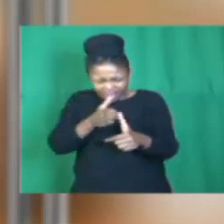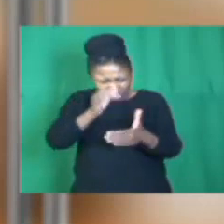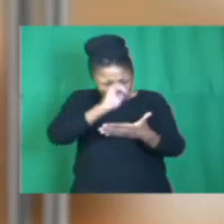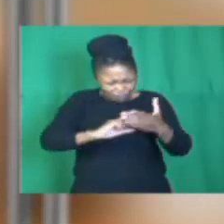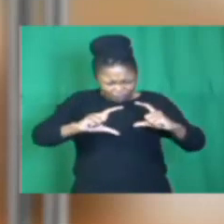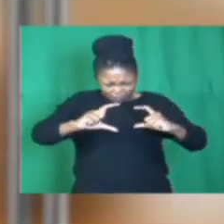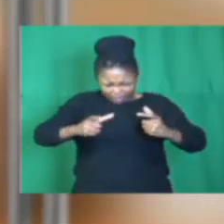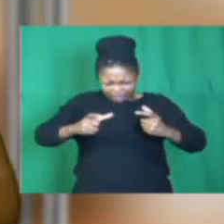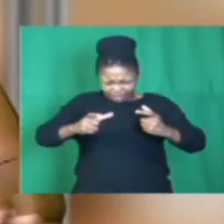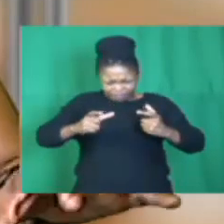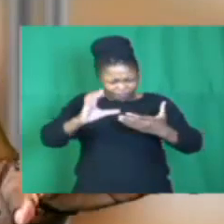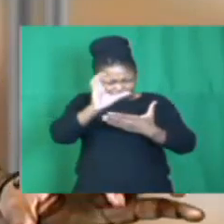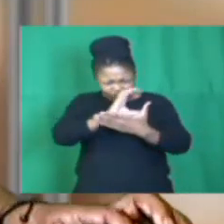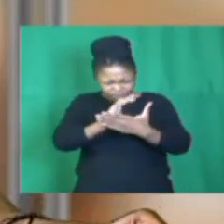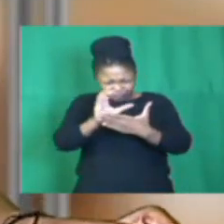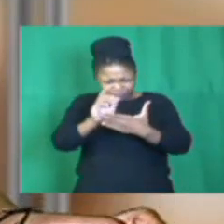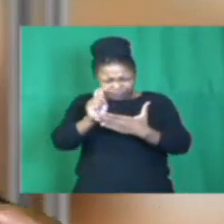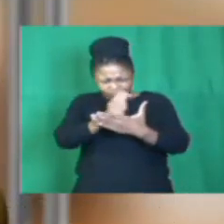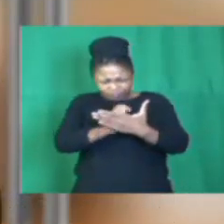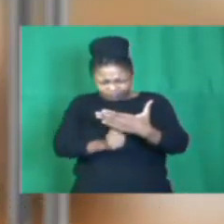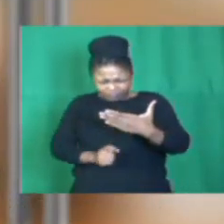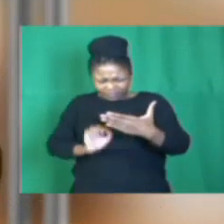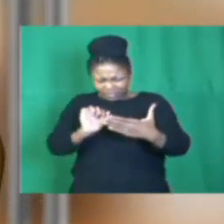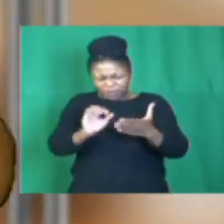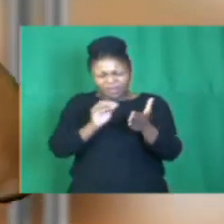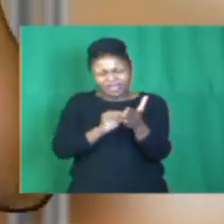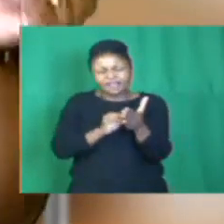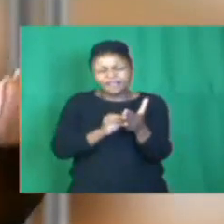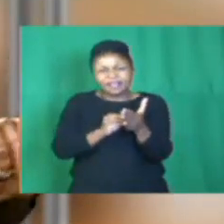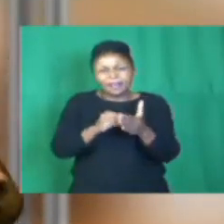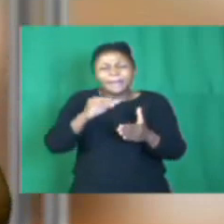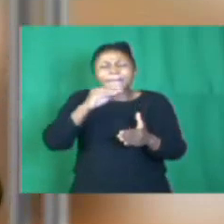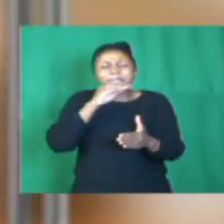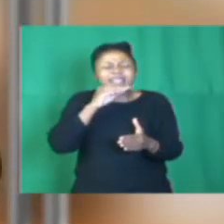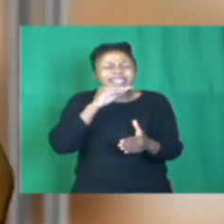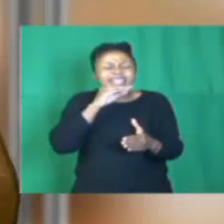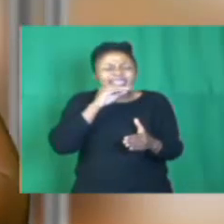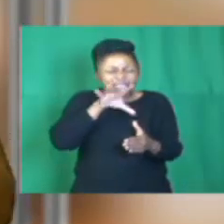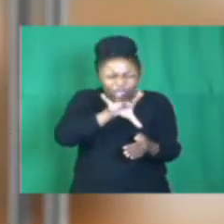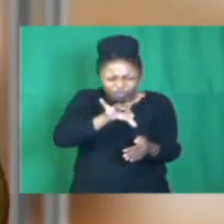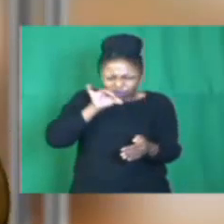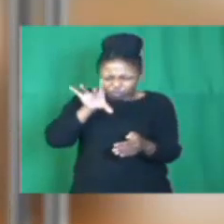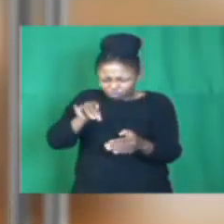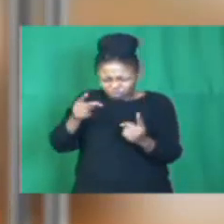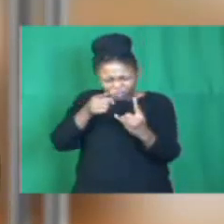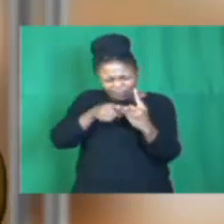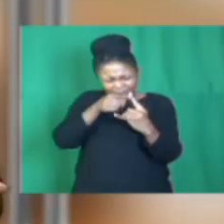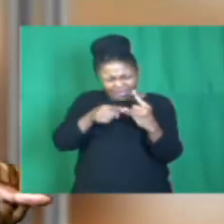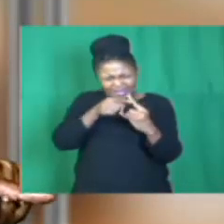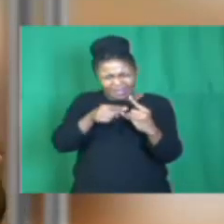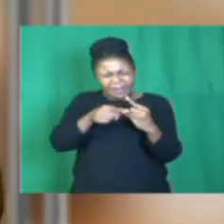is usually in the middle of a sentence. So that is no longer a sentence, it reduces it to